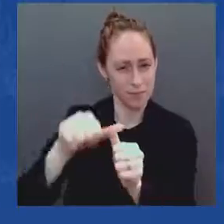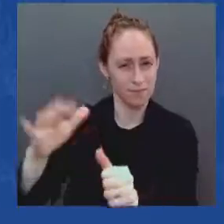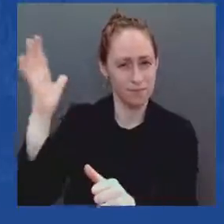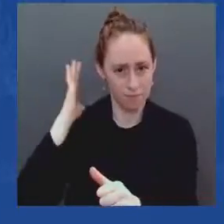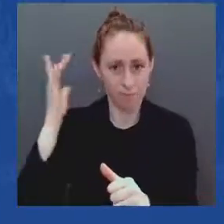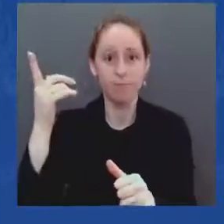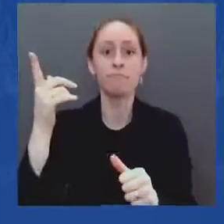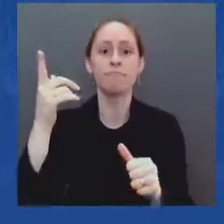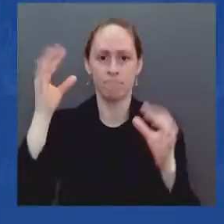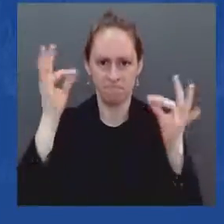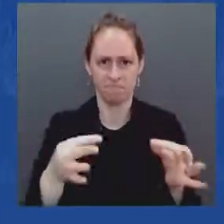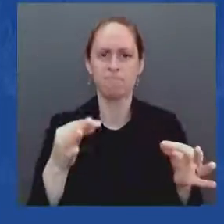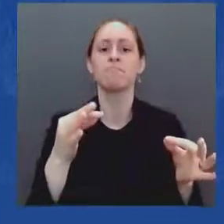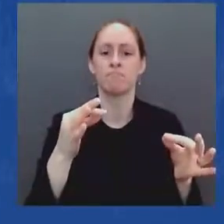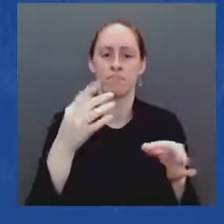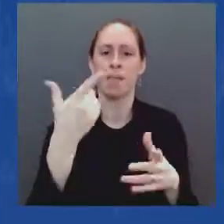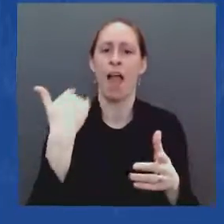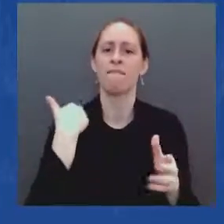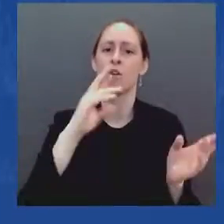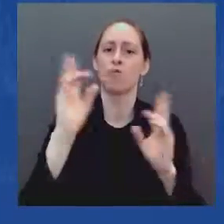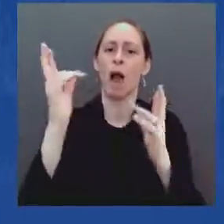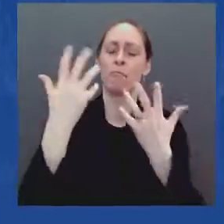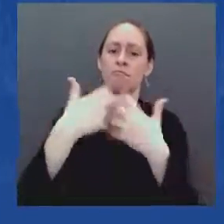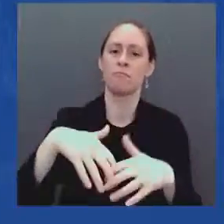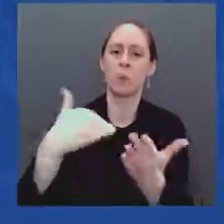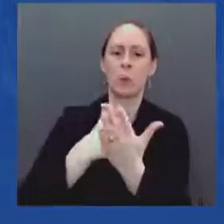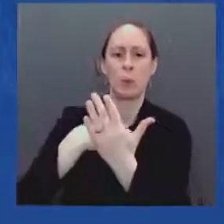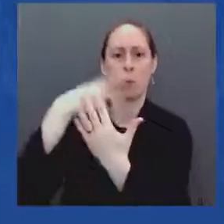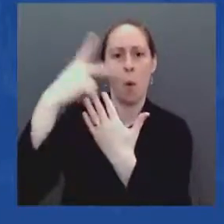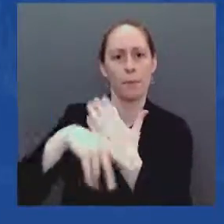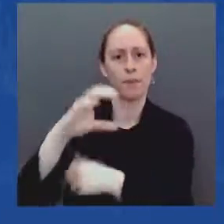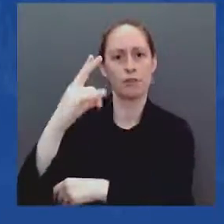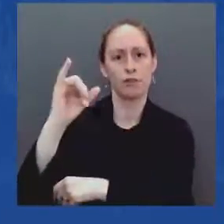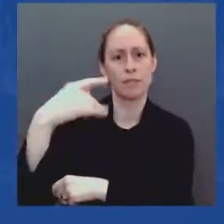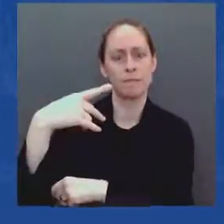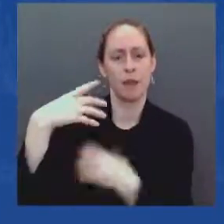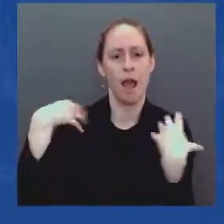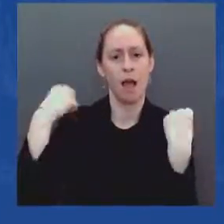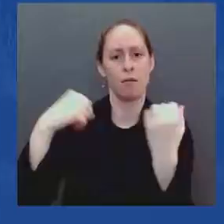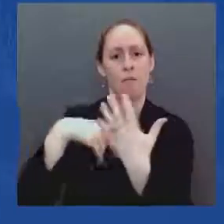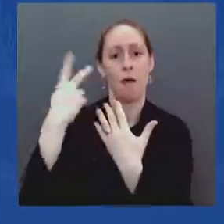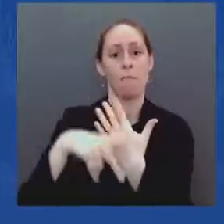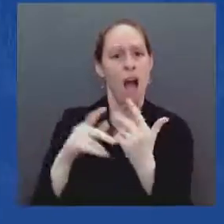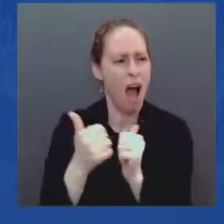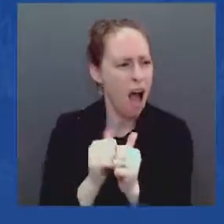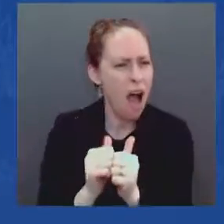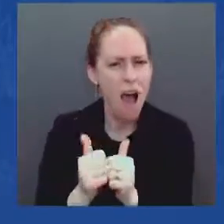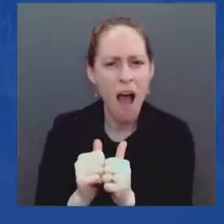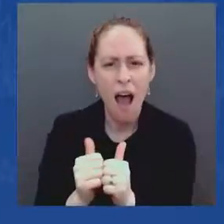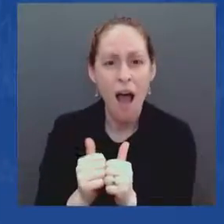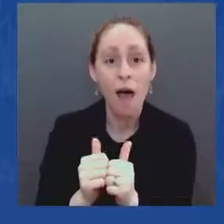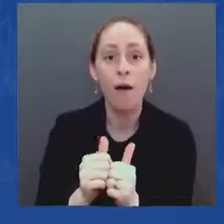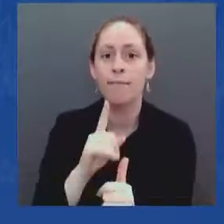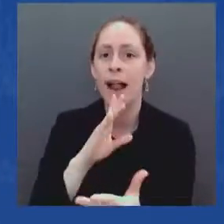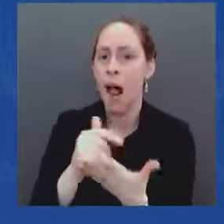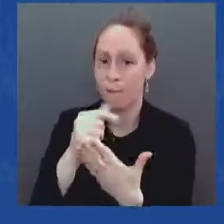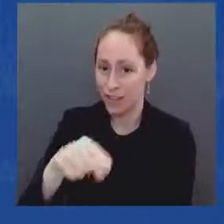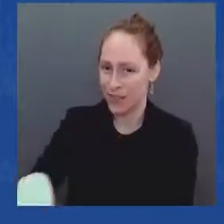of the states who made it real and ensured that the children of our nation would have and receive the kind of protection they